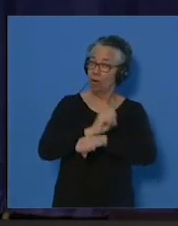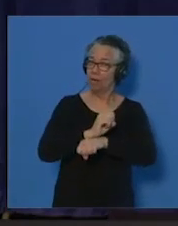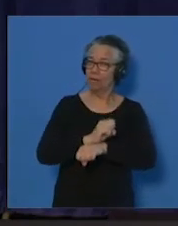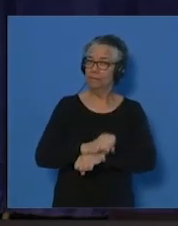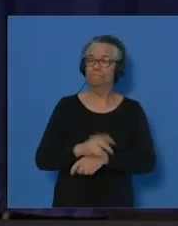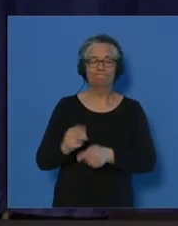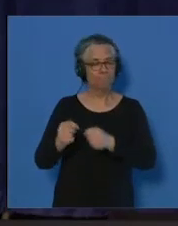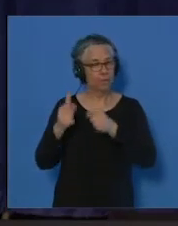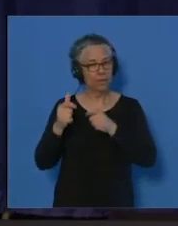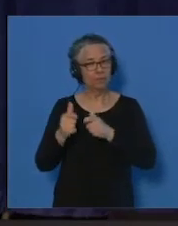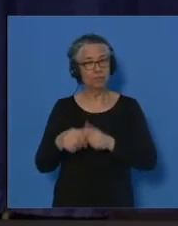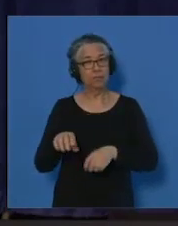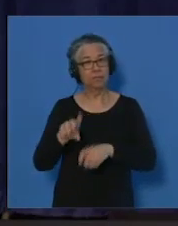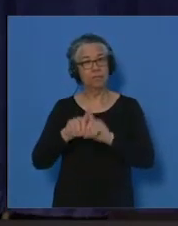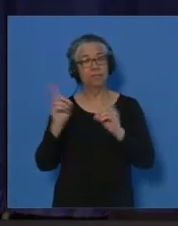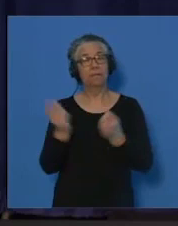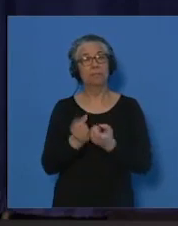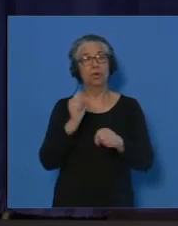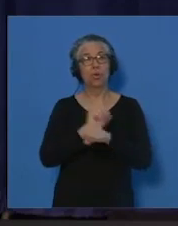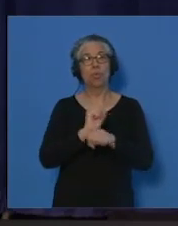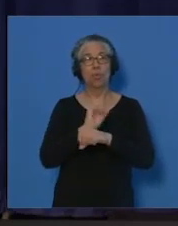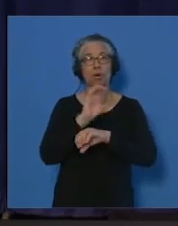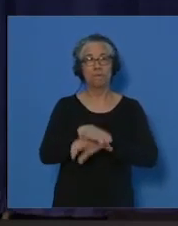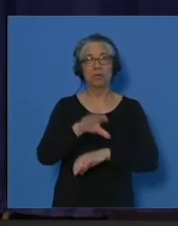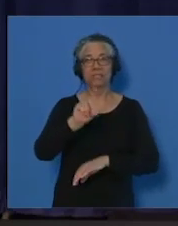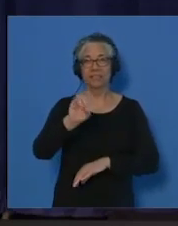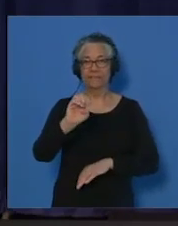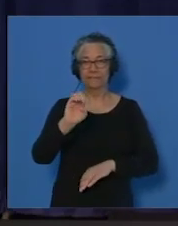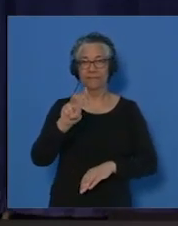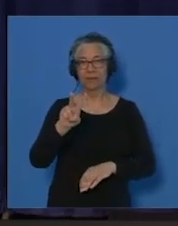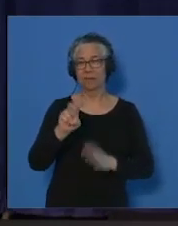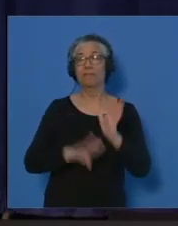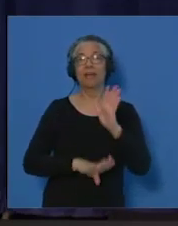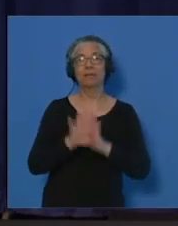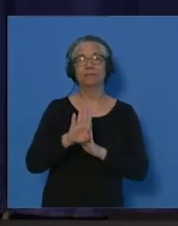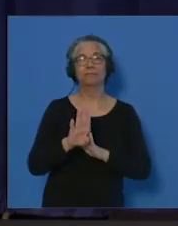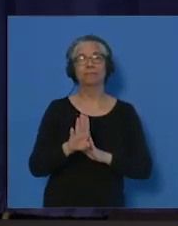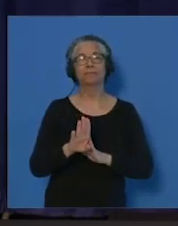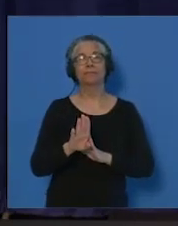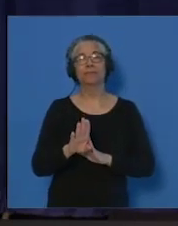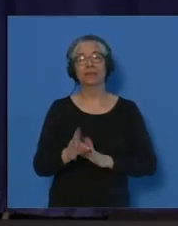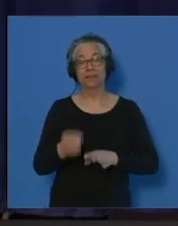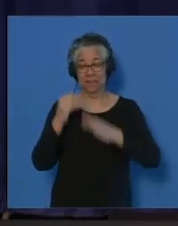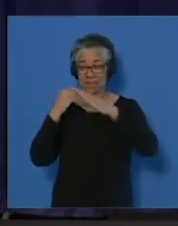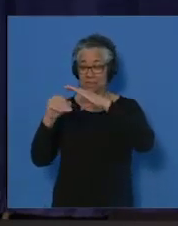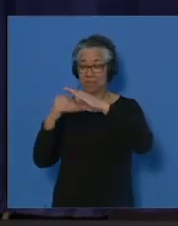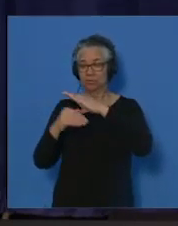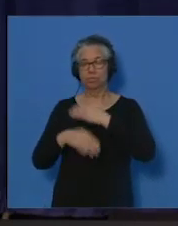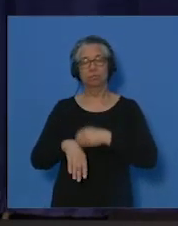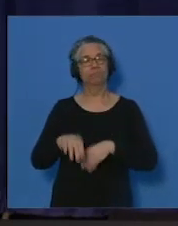of Workforce Development. You may do so by emailing your information to